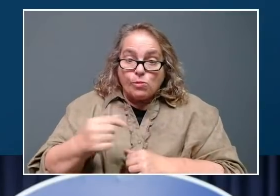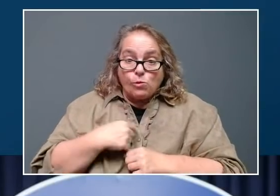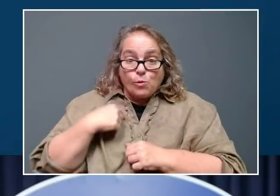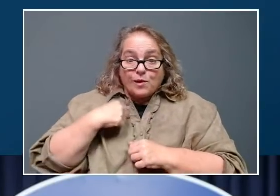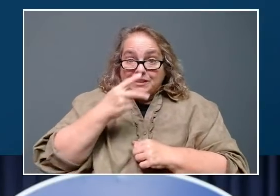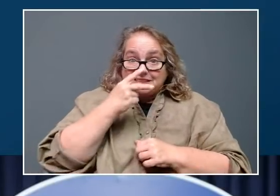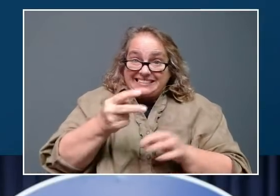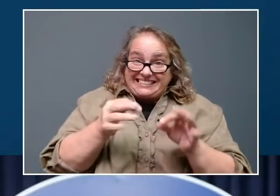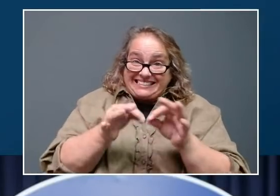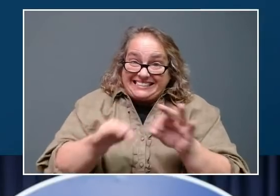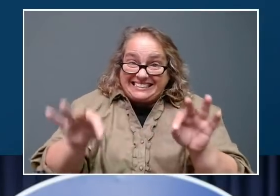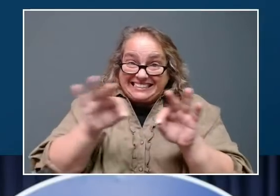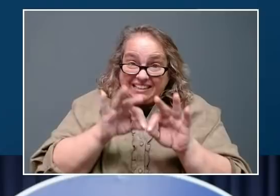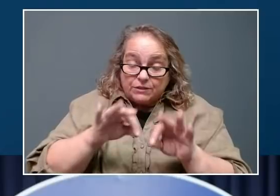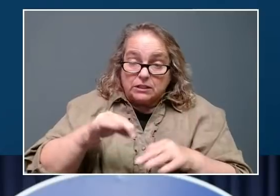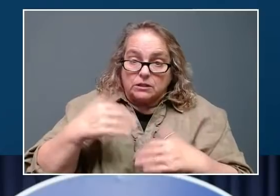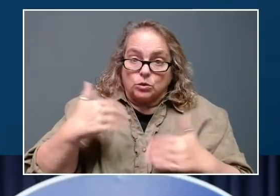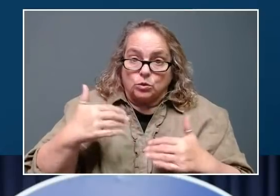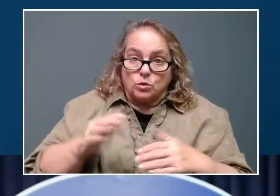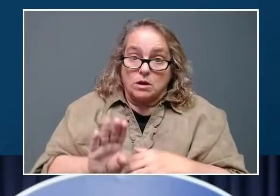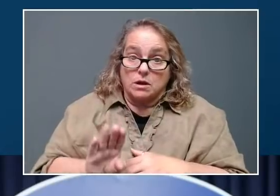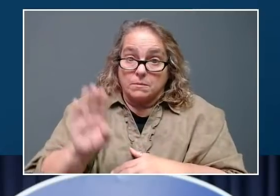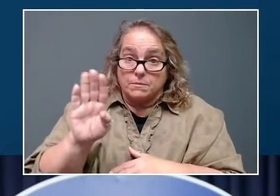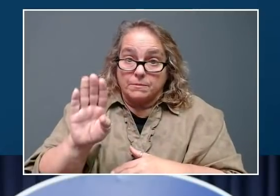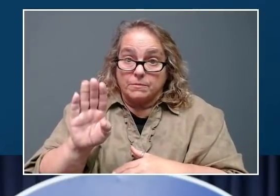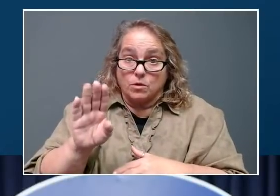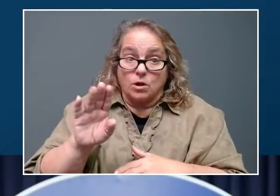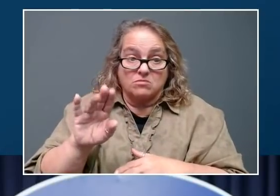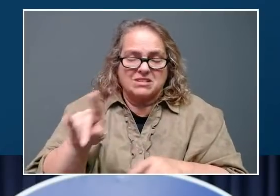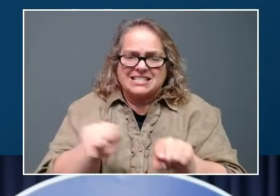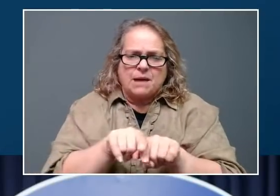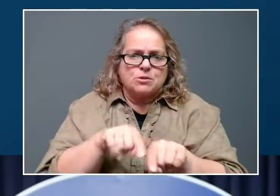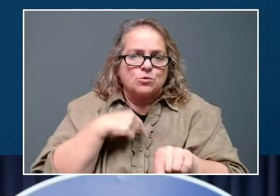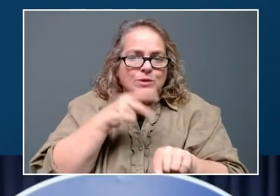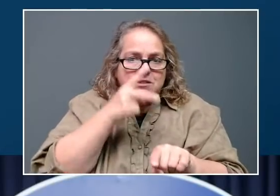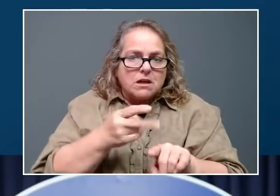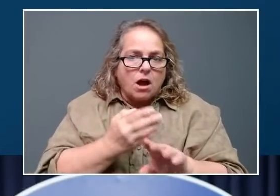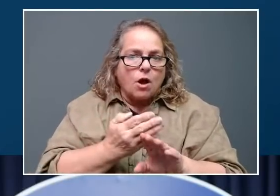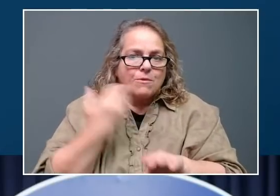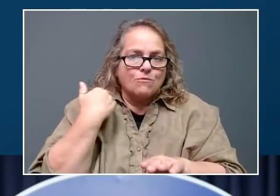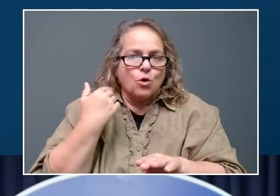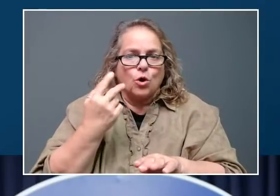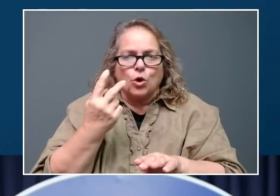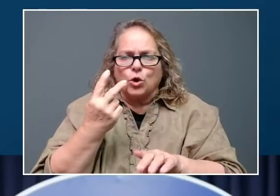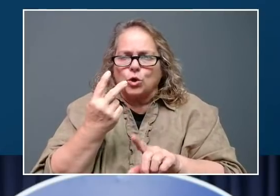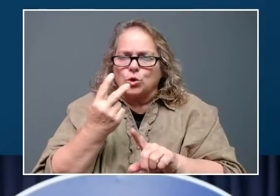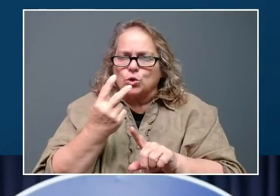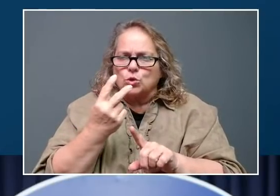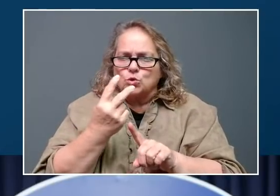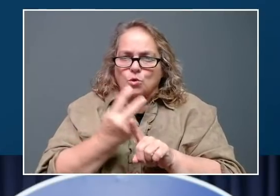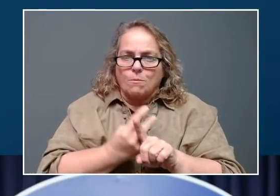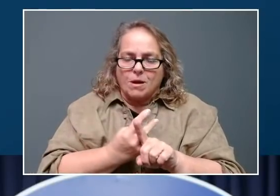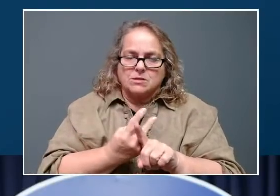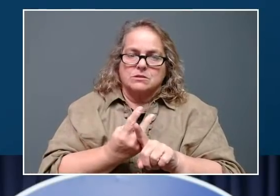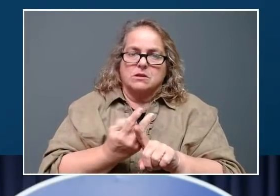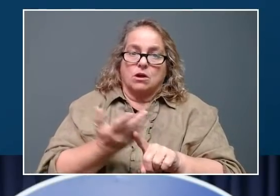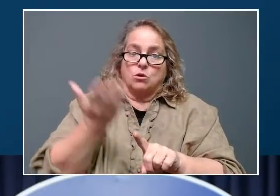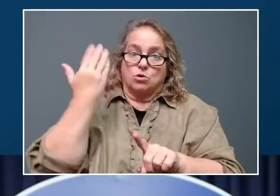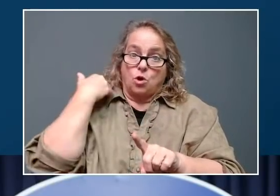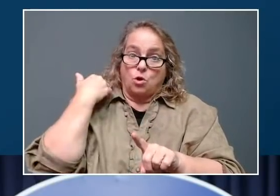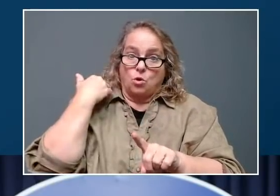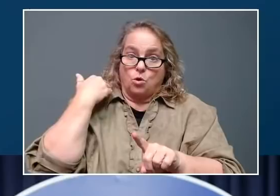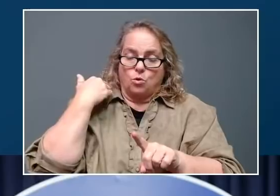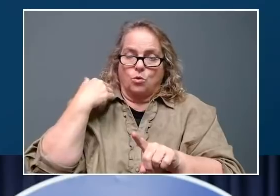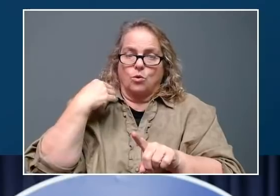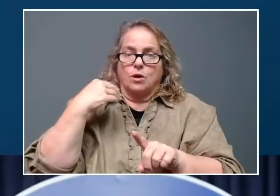significant rise, much like we saw 2 months ago in places to our